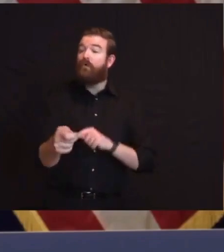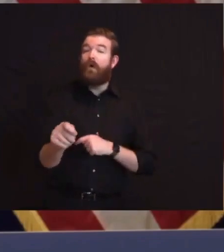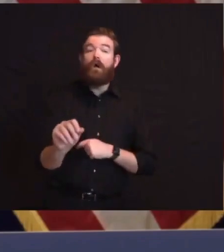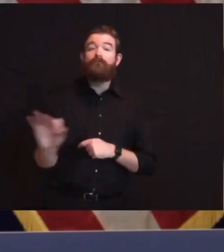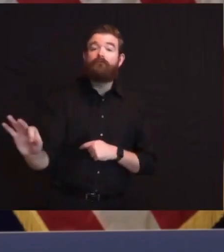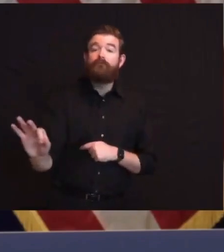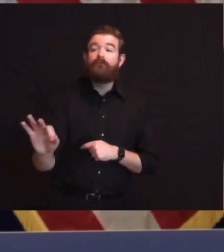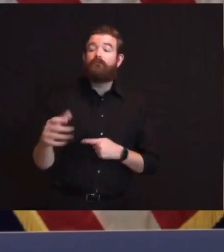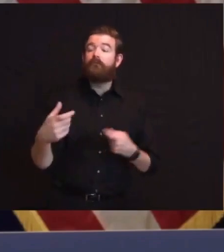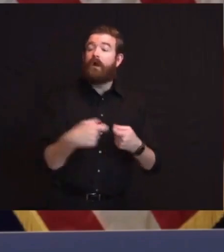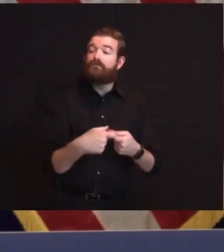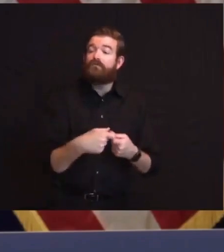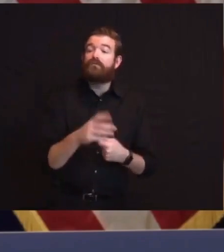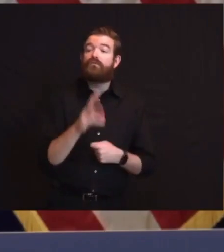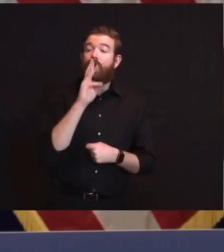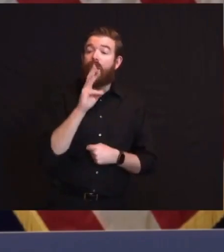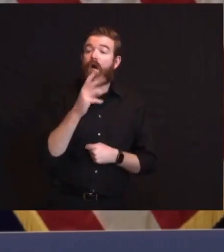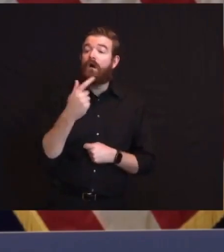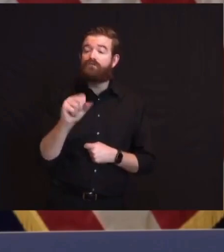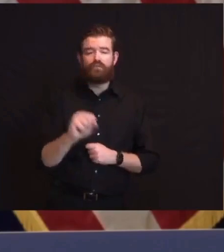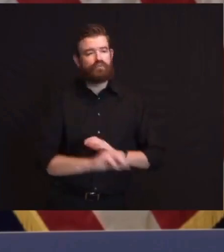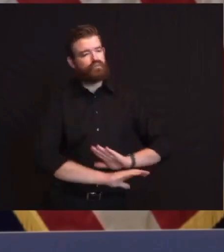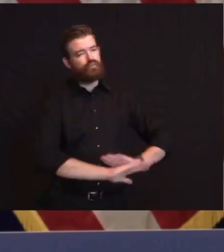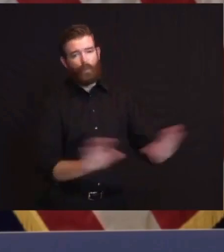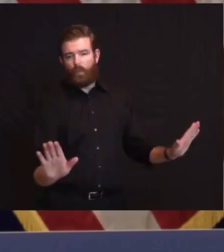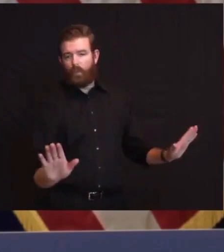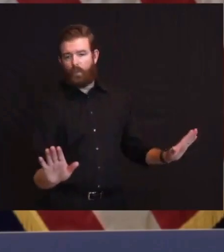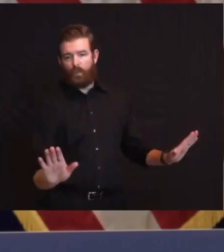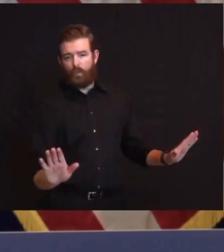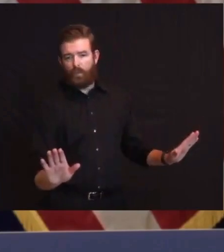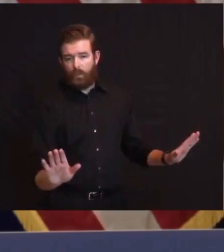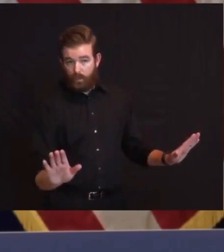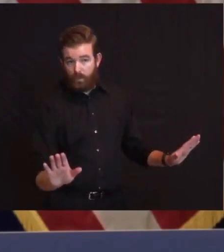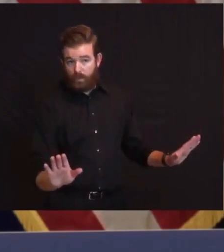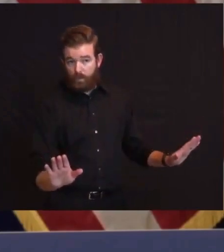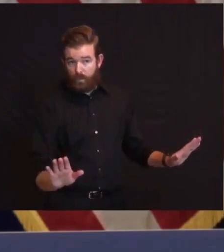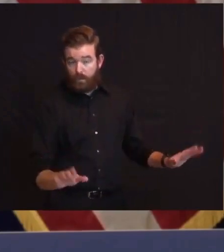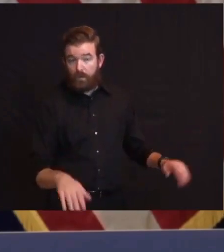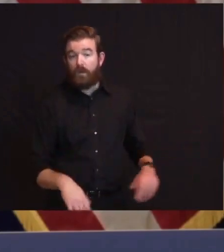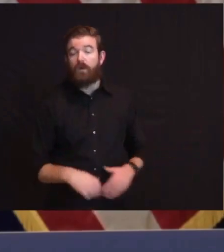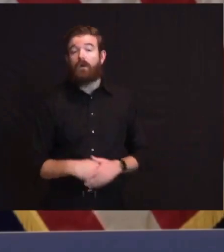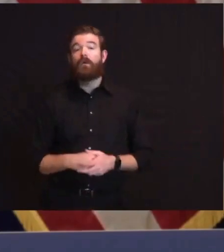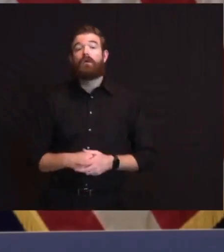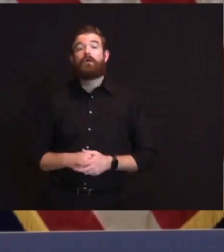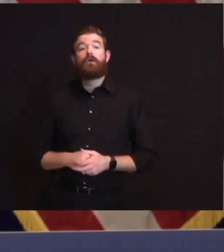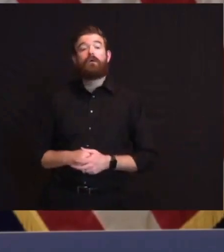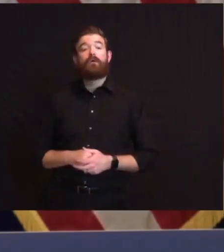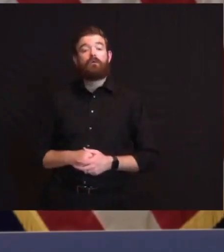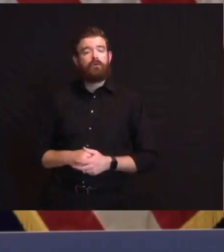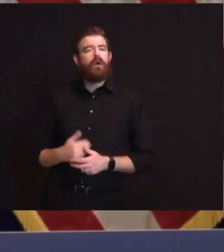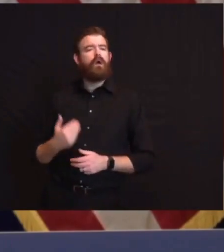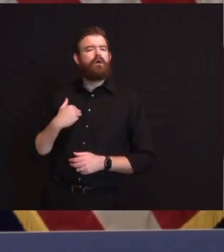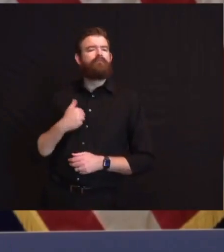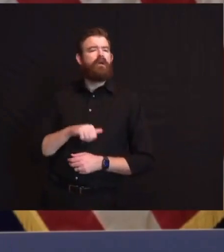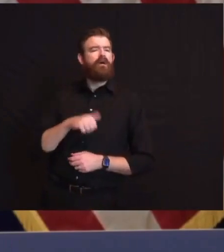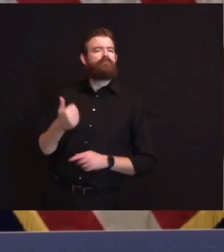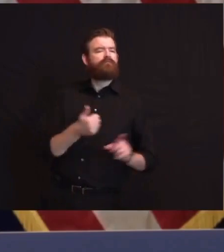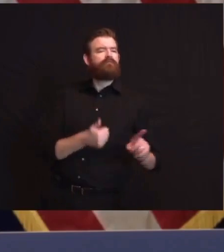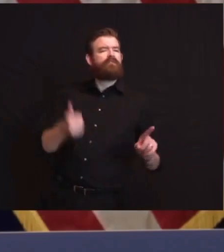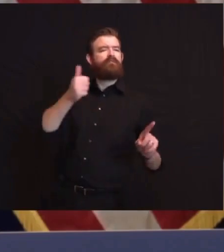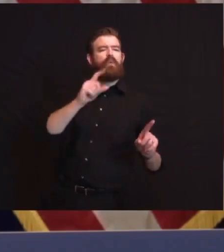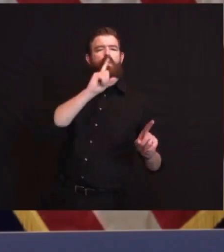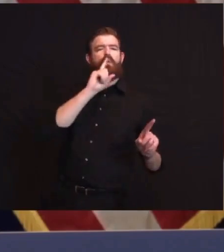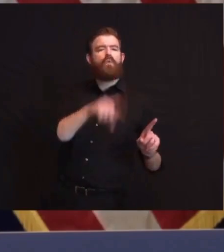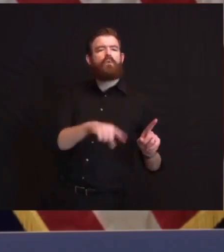essential services, supplemented by prior executive orders impacting cable. The utilities had